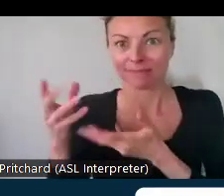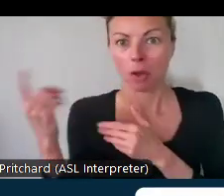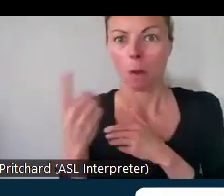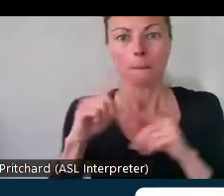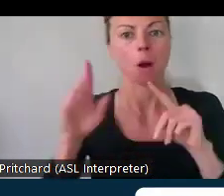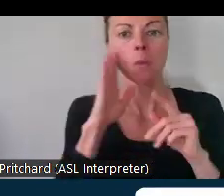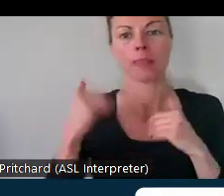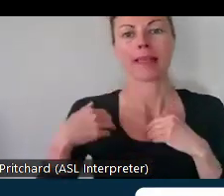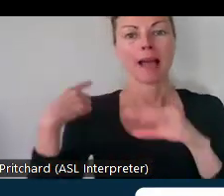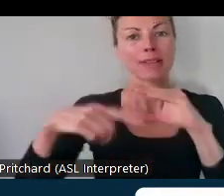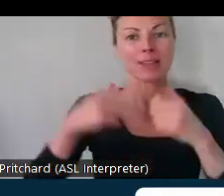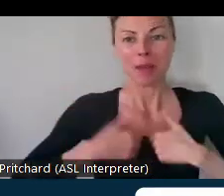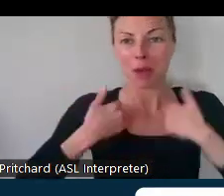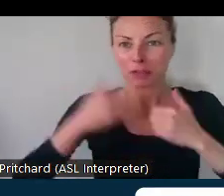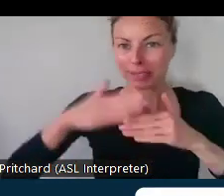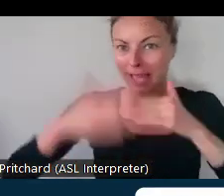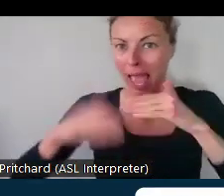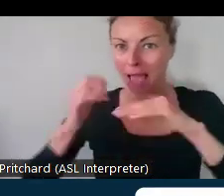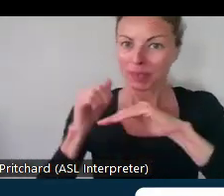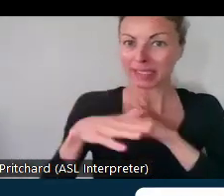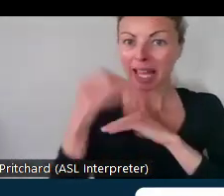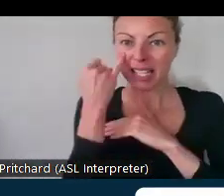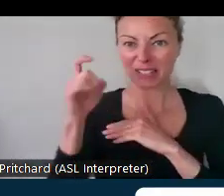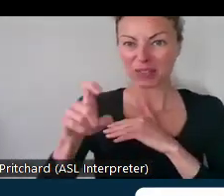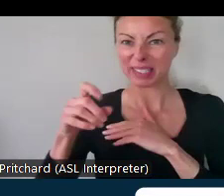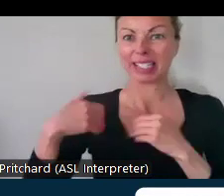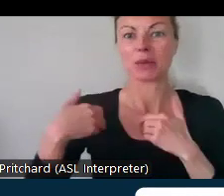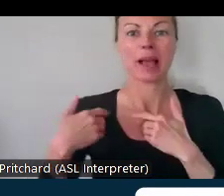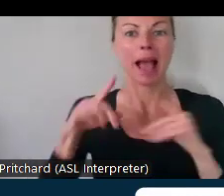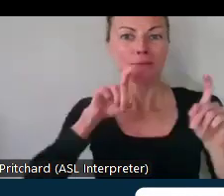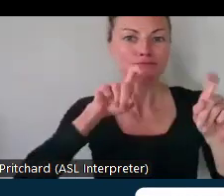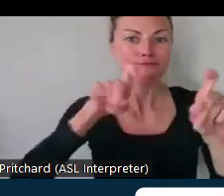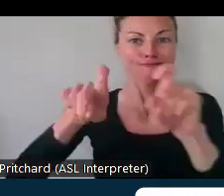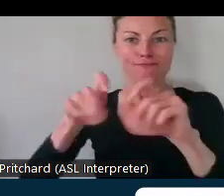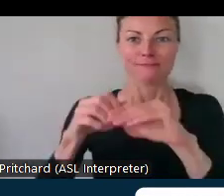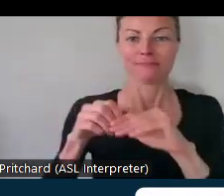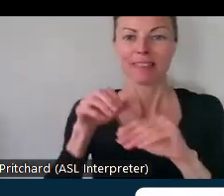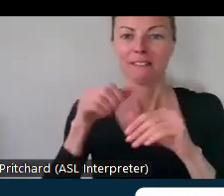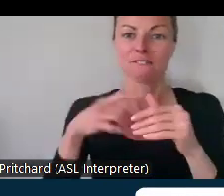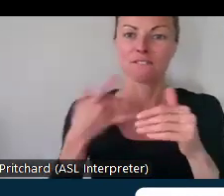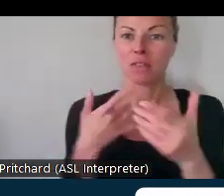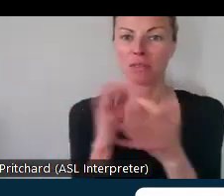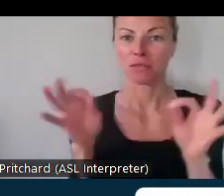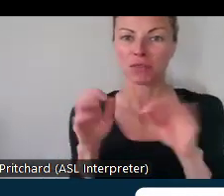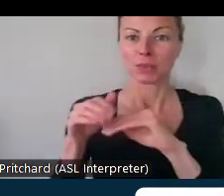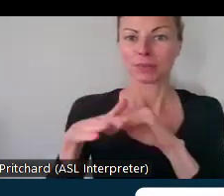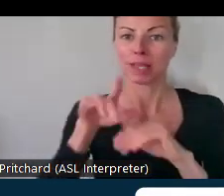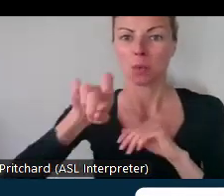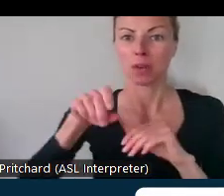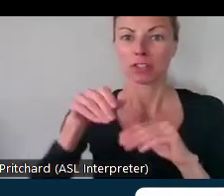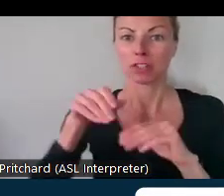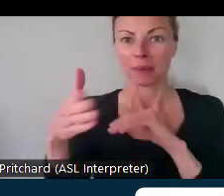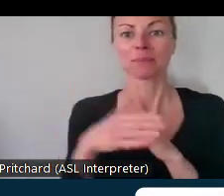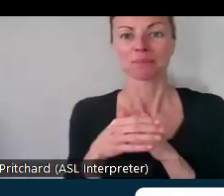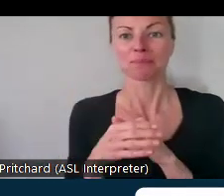at the end. If there are any clarifying questions, feel free to send it to that email address. All right, let's go ahead and get